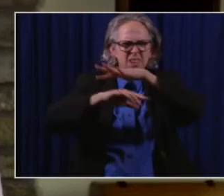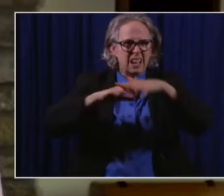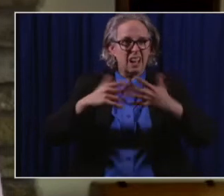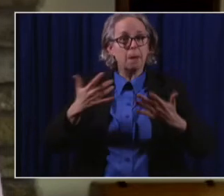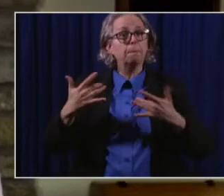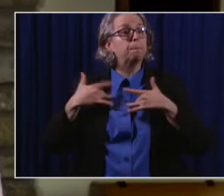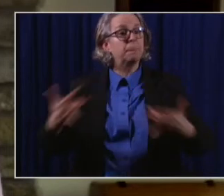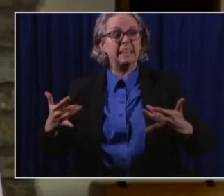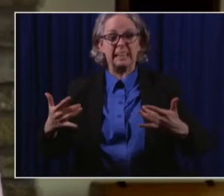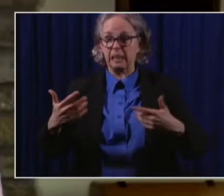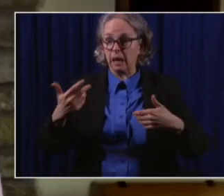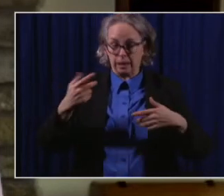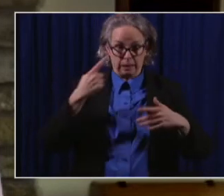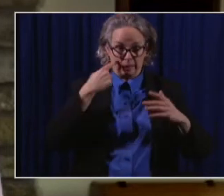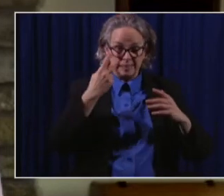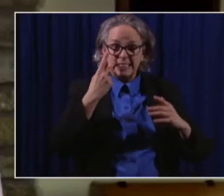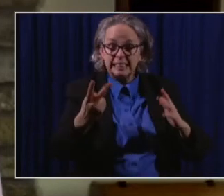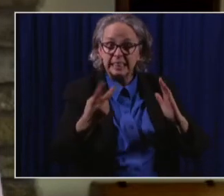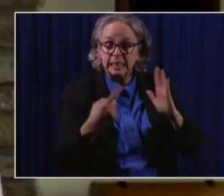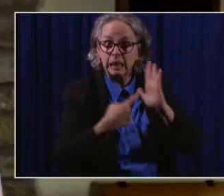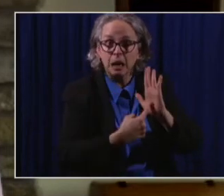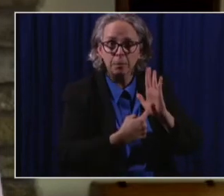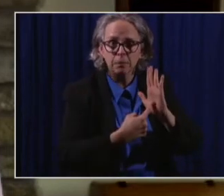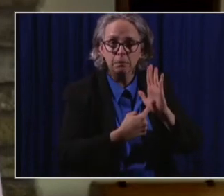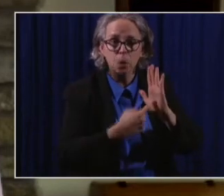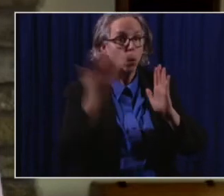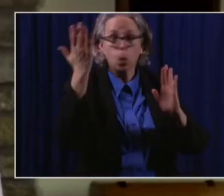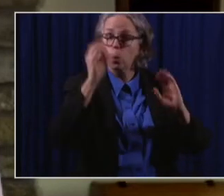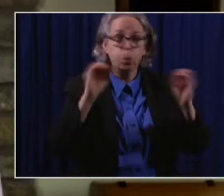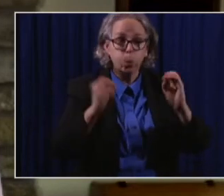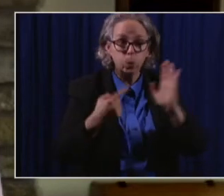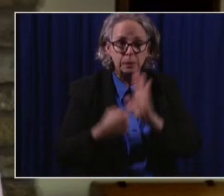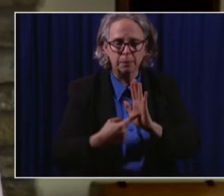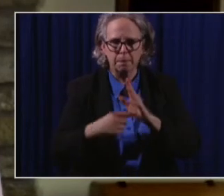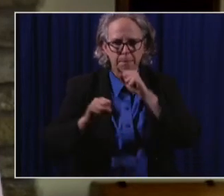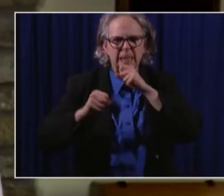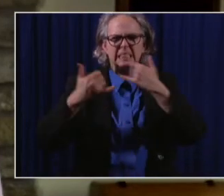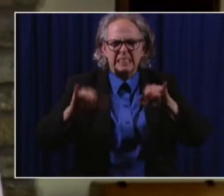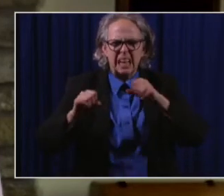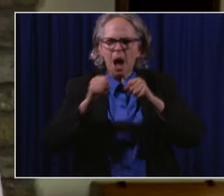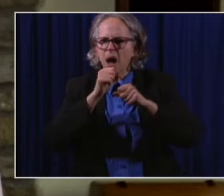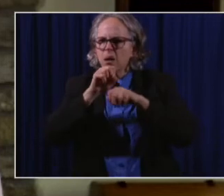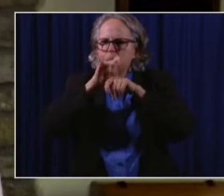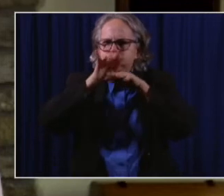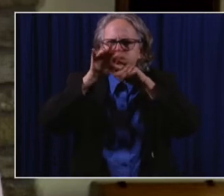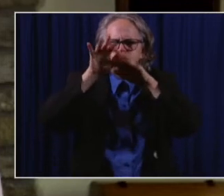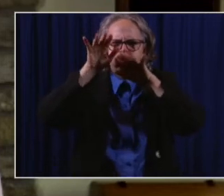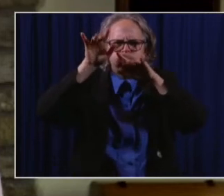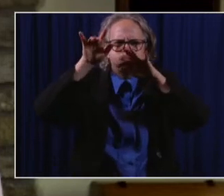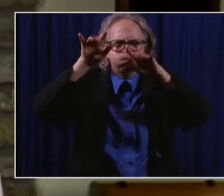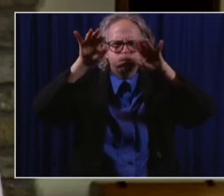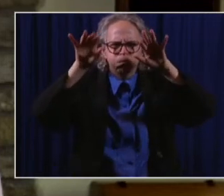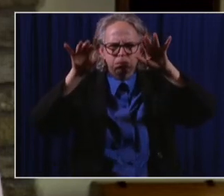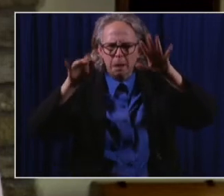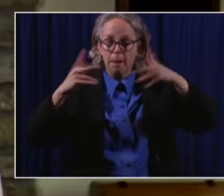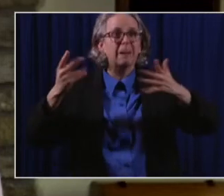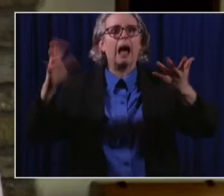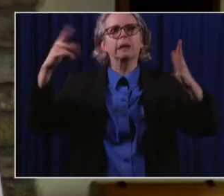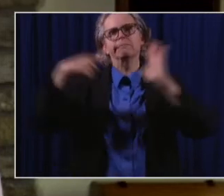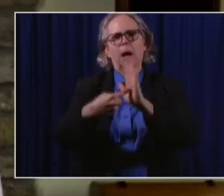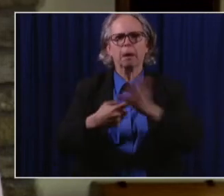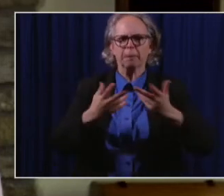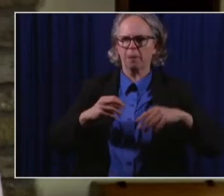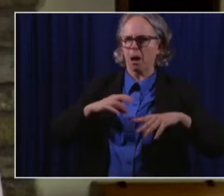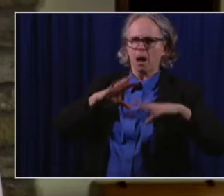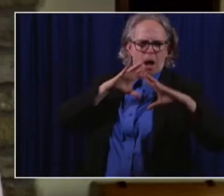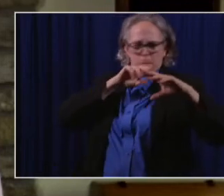means it spreads mostly through tiny spray droplets commonly produced by people talking loudly in crowded, unventilated spaces over long periods,